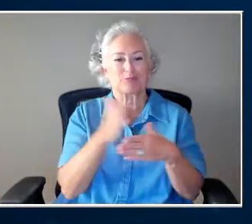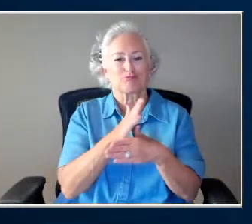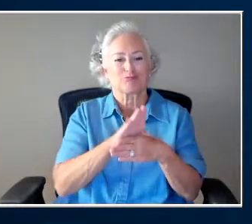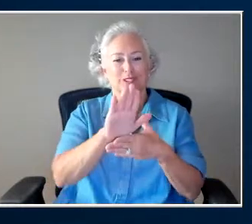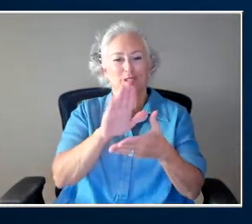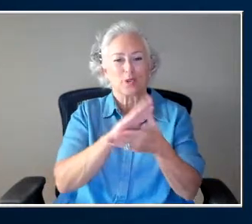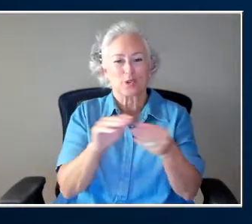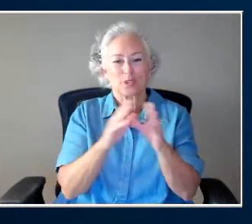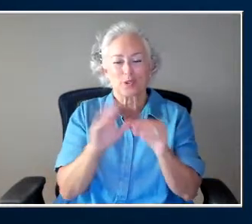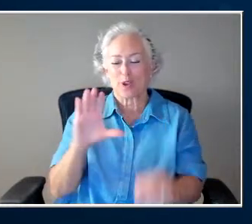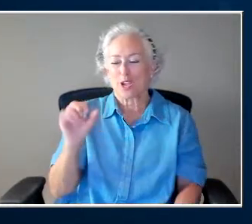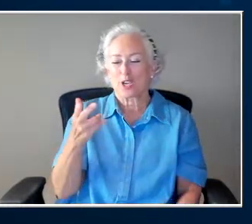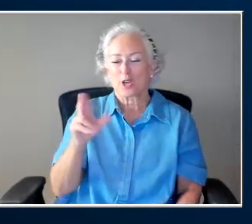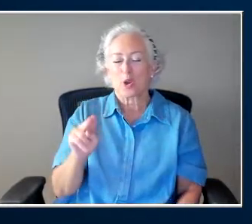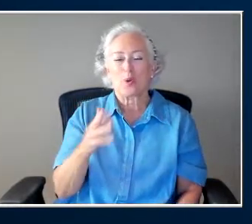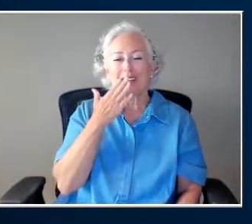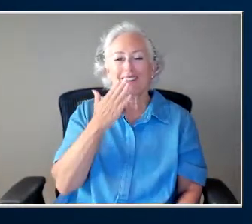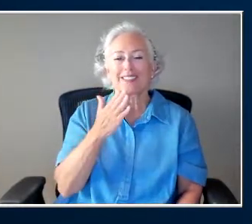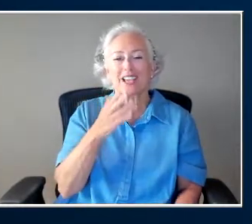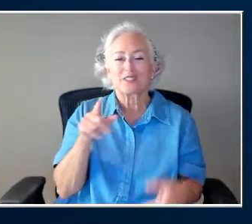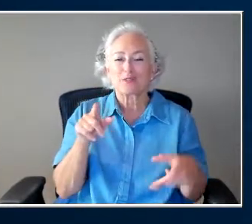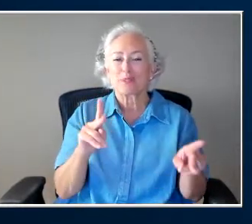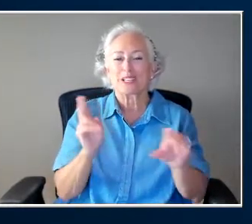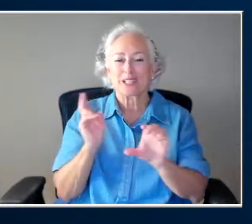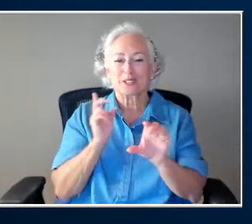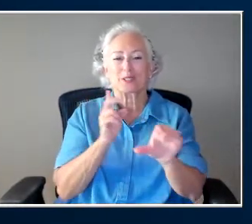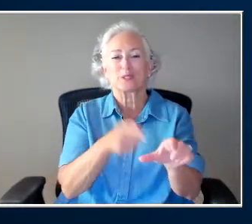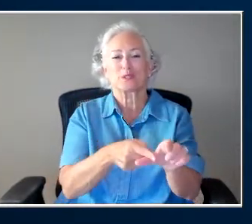for letting us sit in on physical therapy with you.